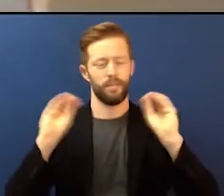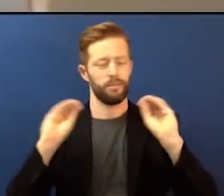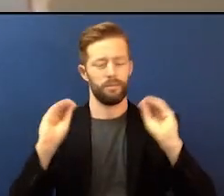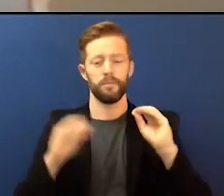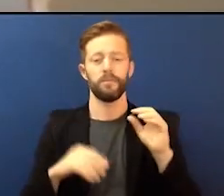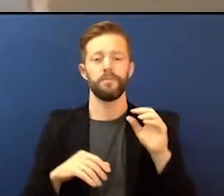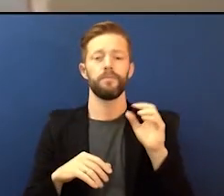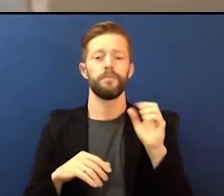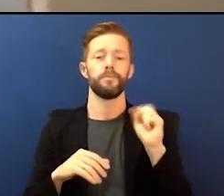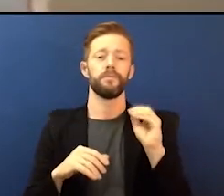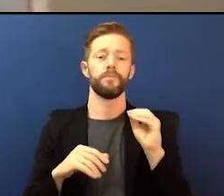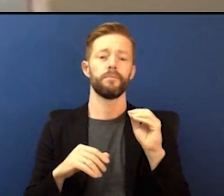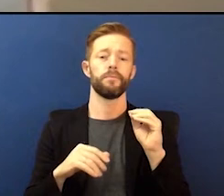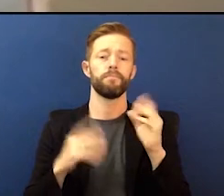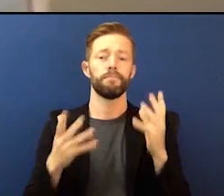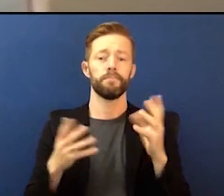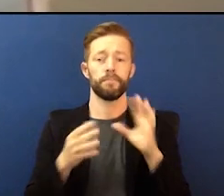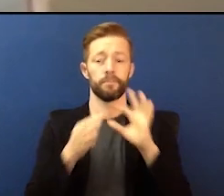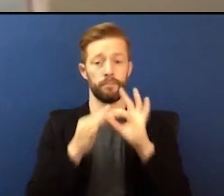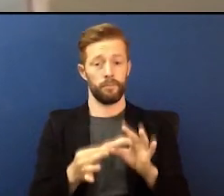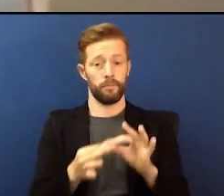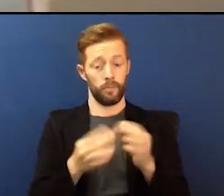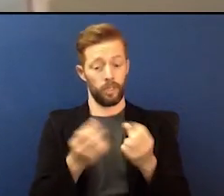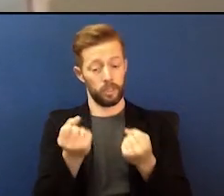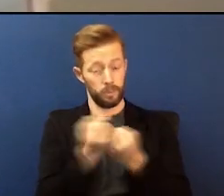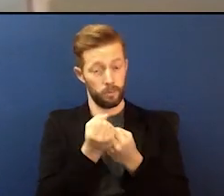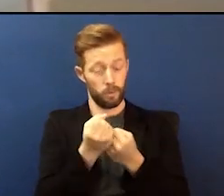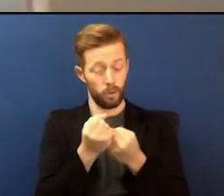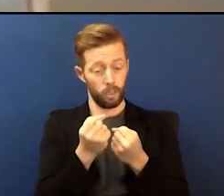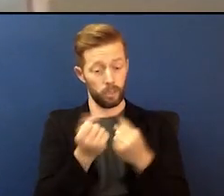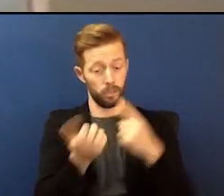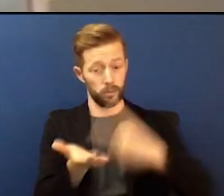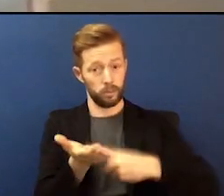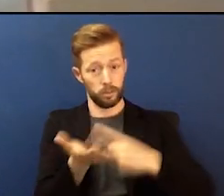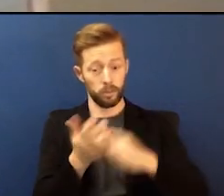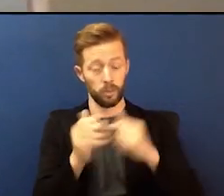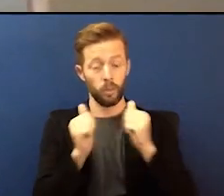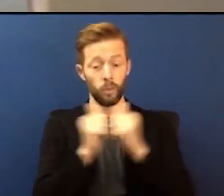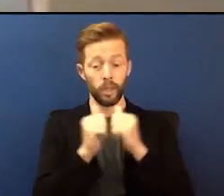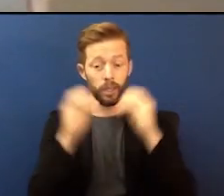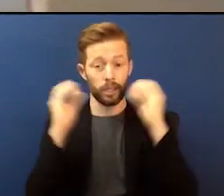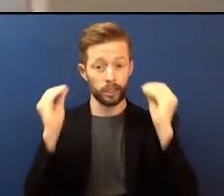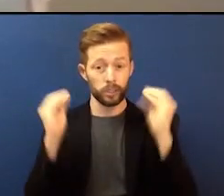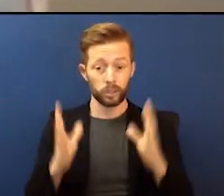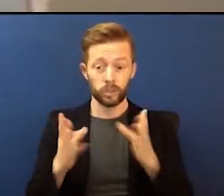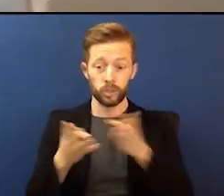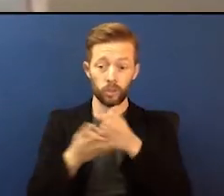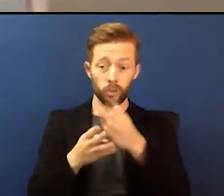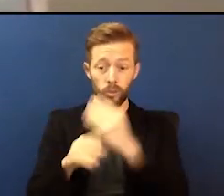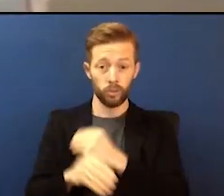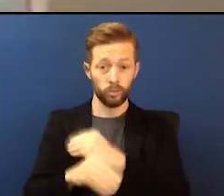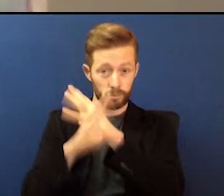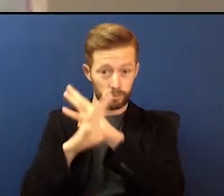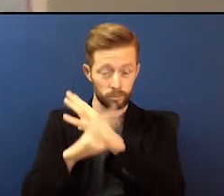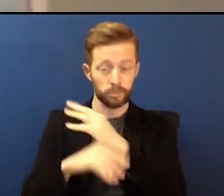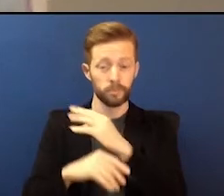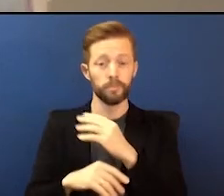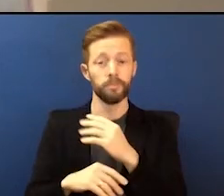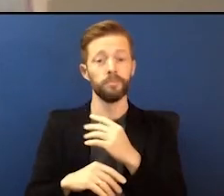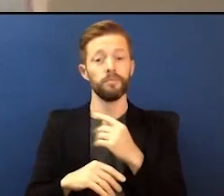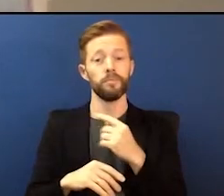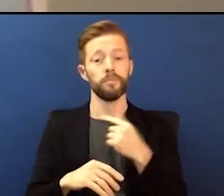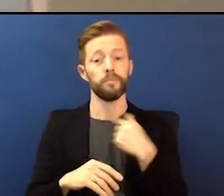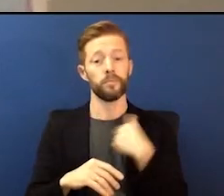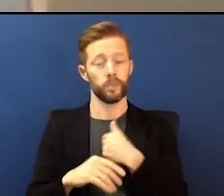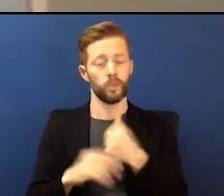So in terms of supporting discussion with teachers virtually.